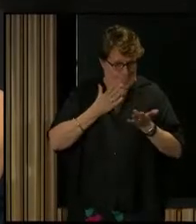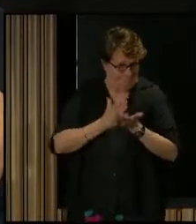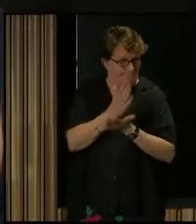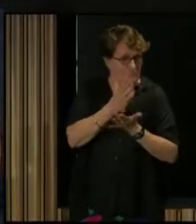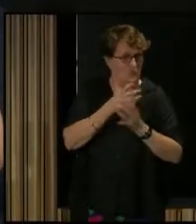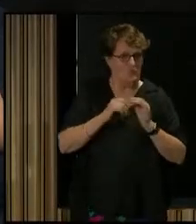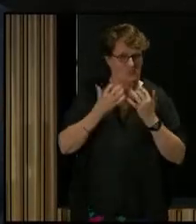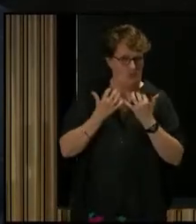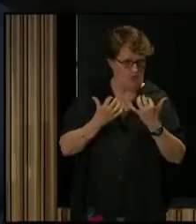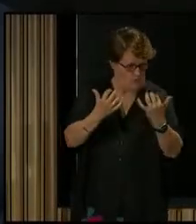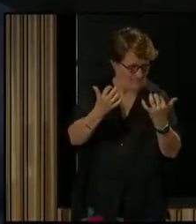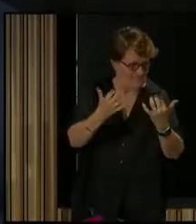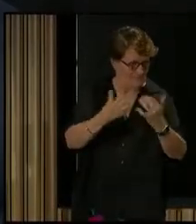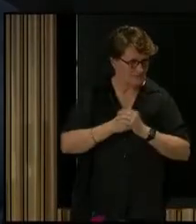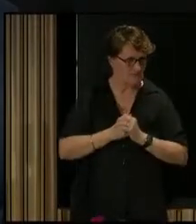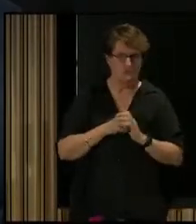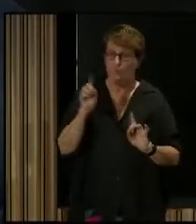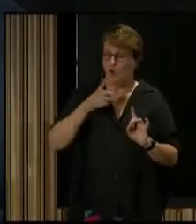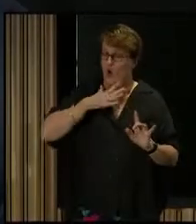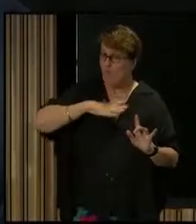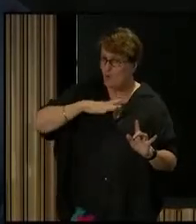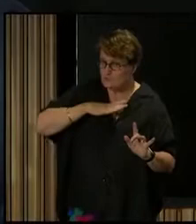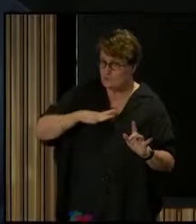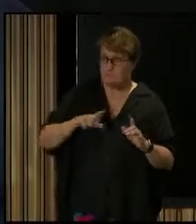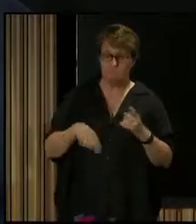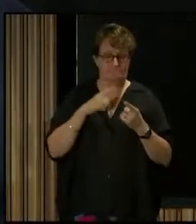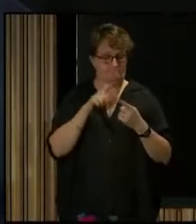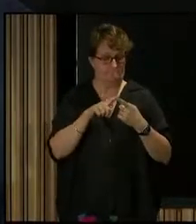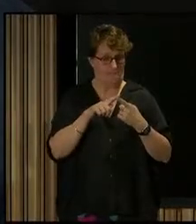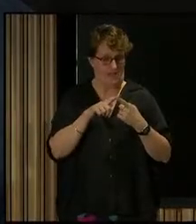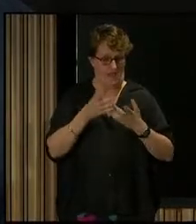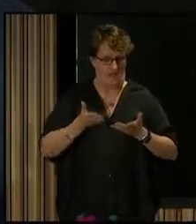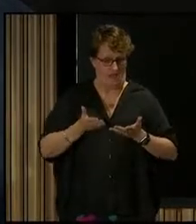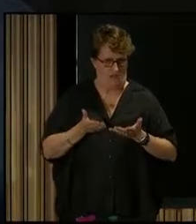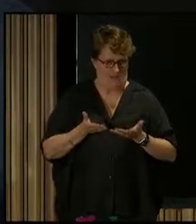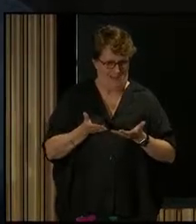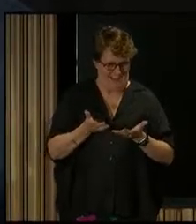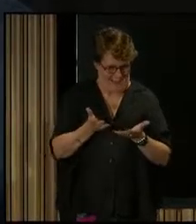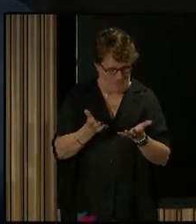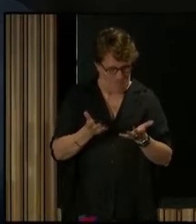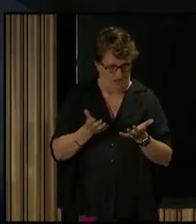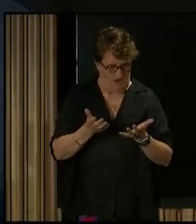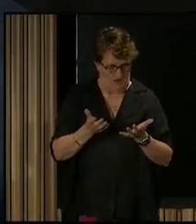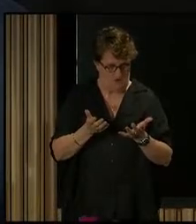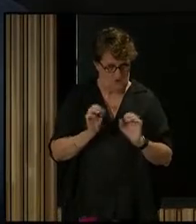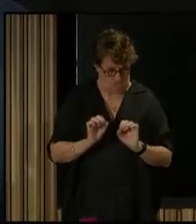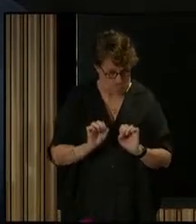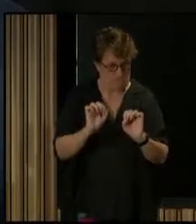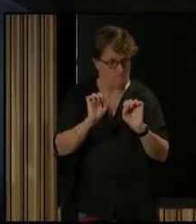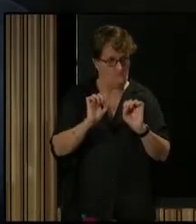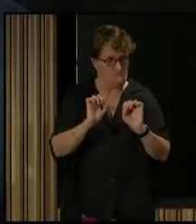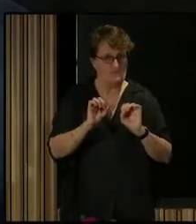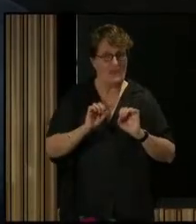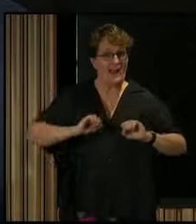my employees and contractors about what I want, and then handing over a little bit of agency. And I think actually